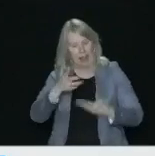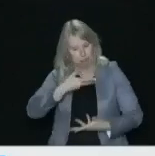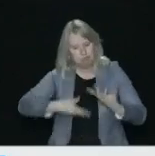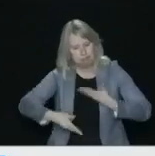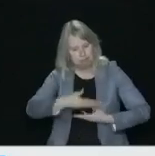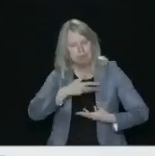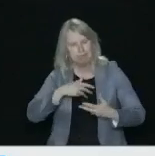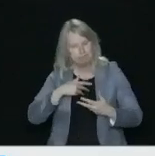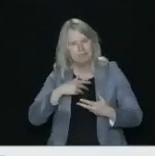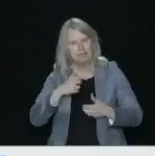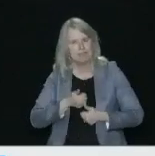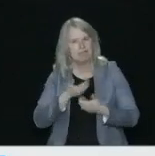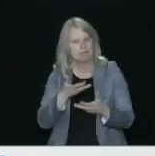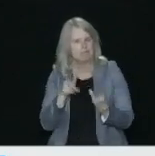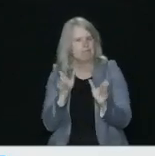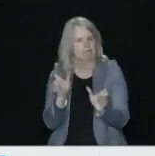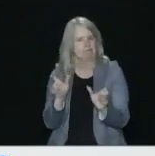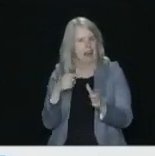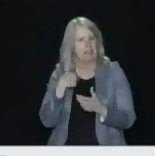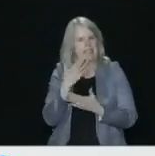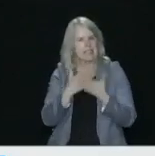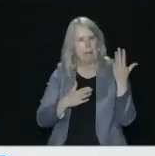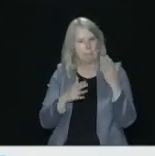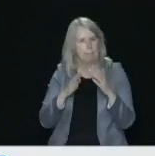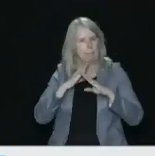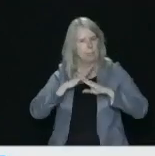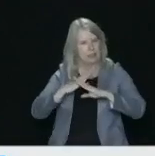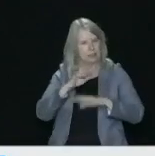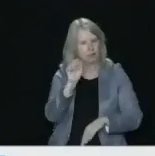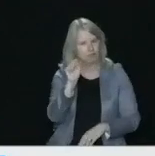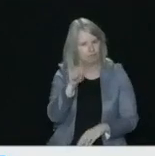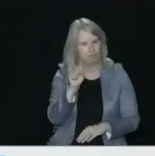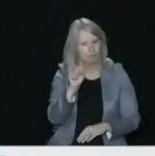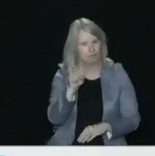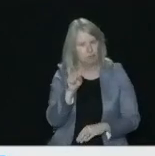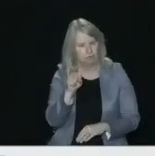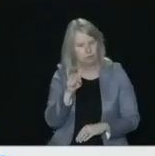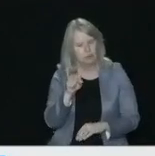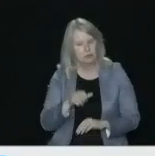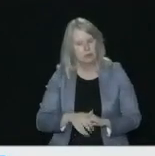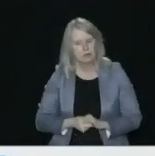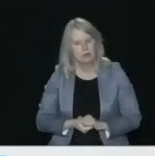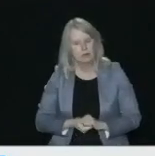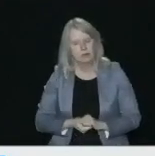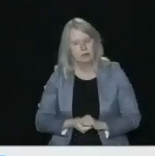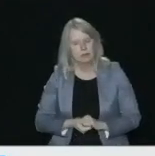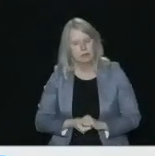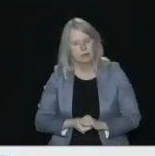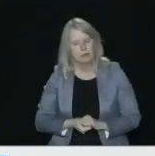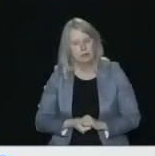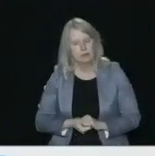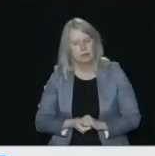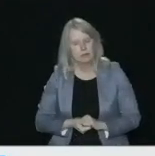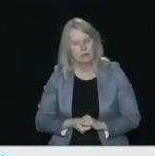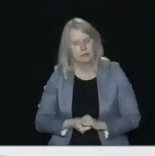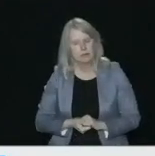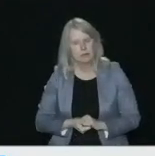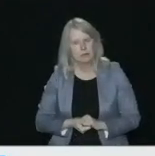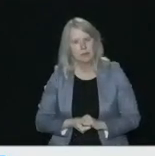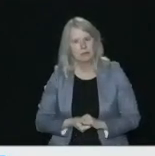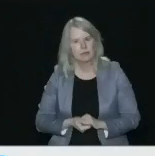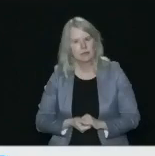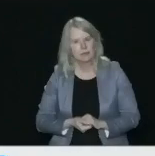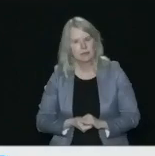think there'll be a lot of discussions between the employer and the unions and others as well on this matter. But I know